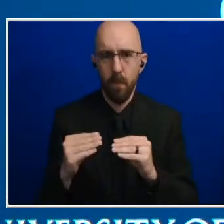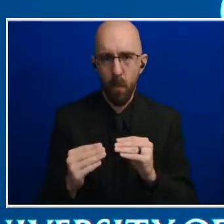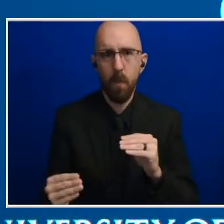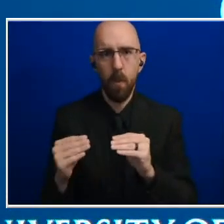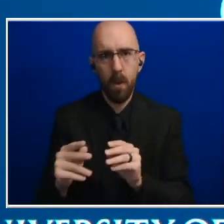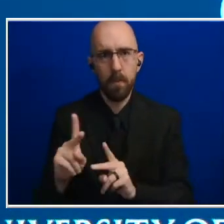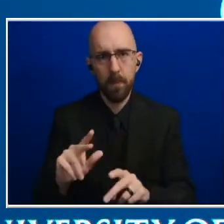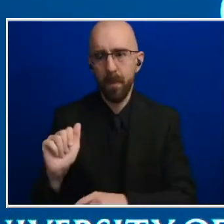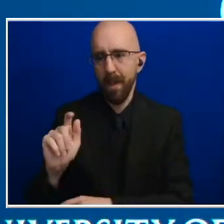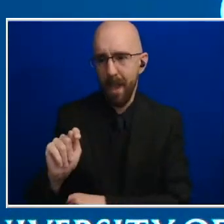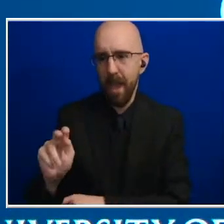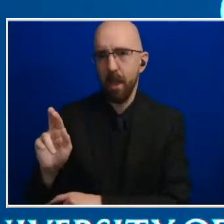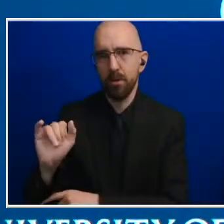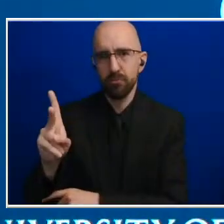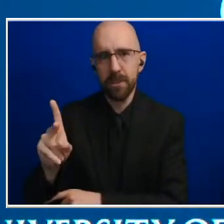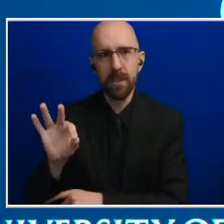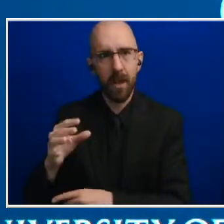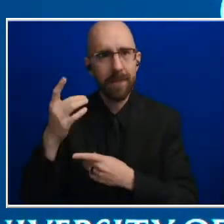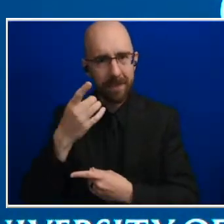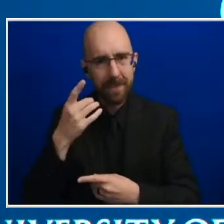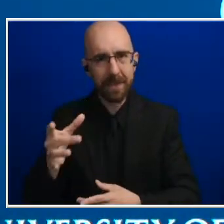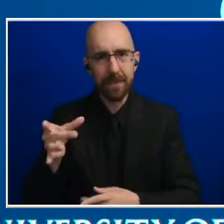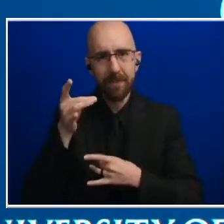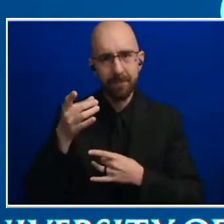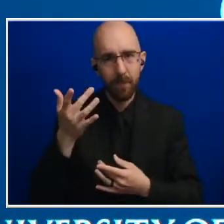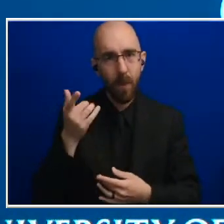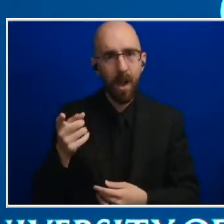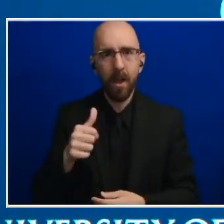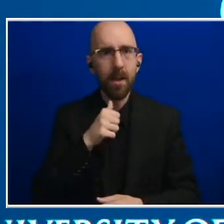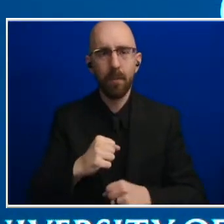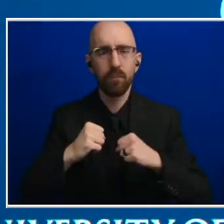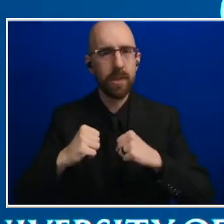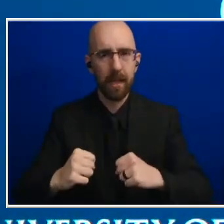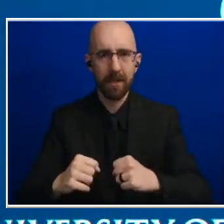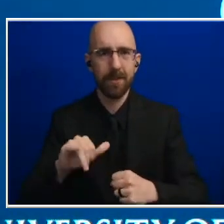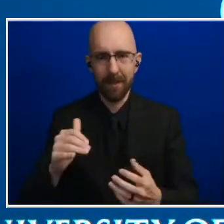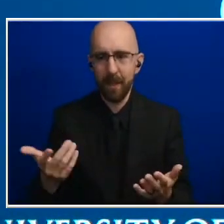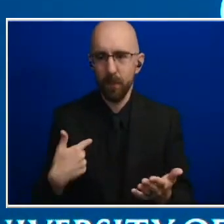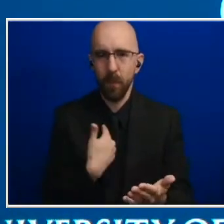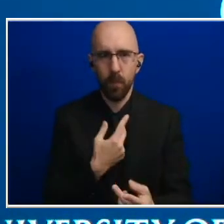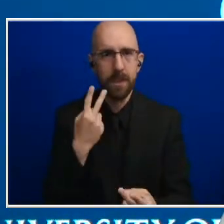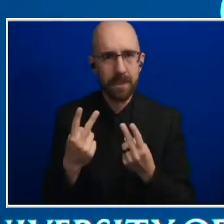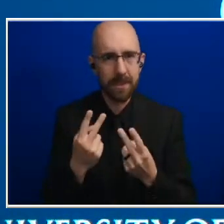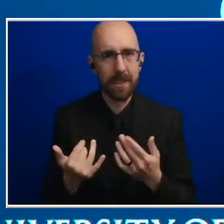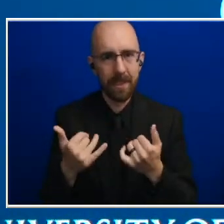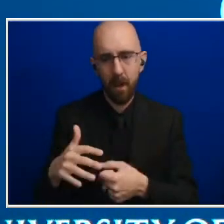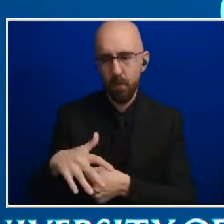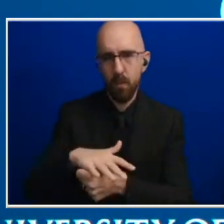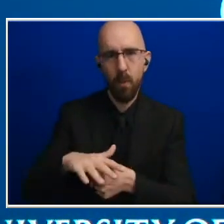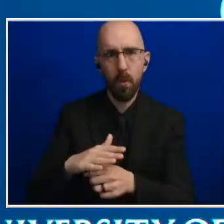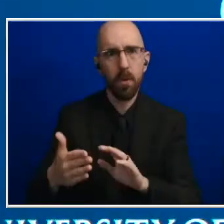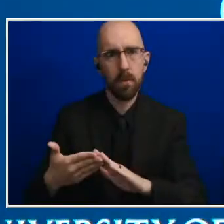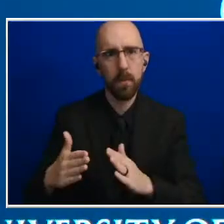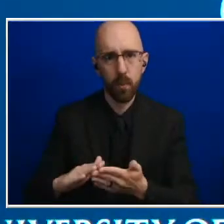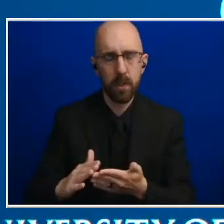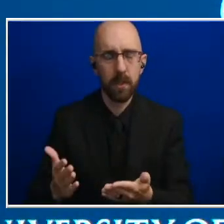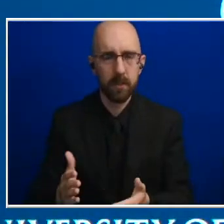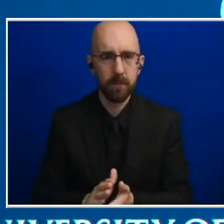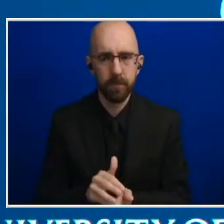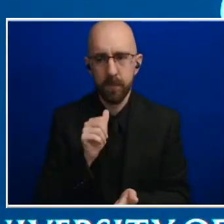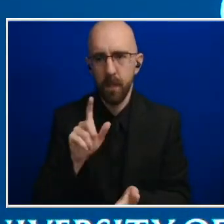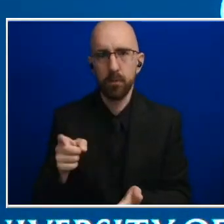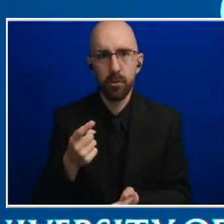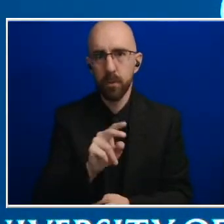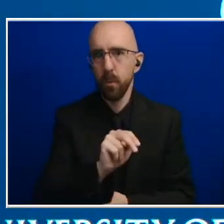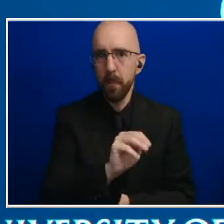getting the disease because they are not protected. And so that is what we are seeing now in our local communities, not just in New Mexico,